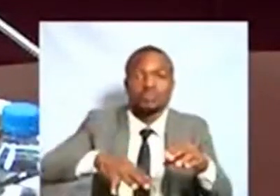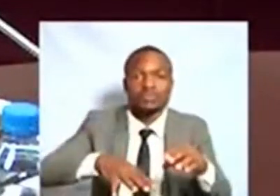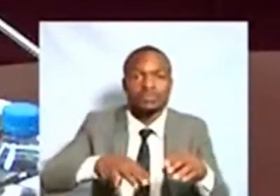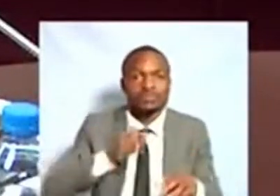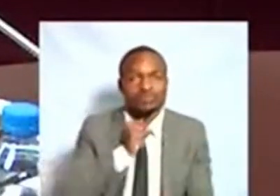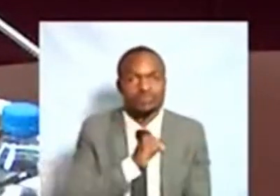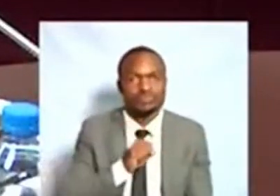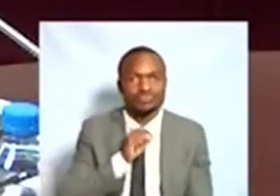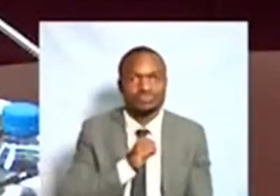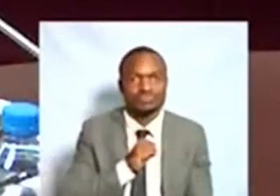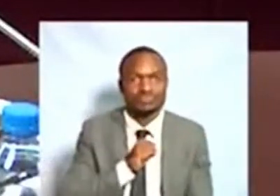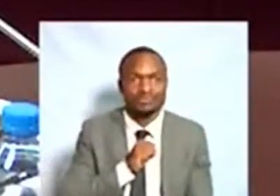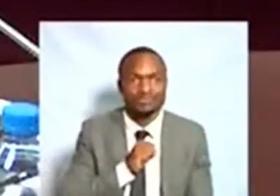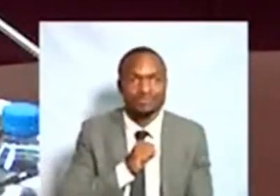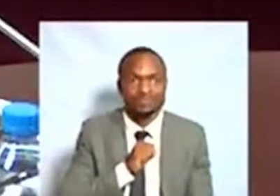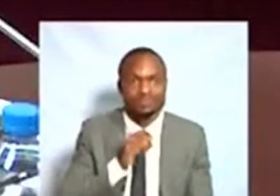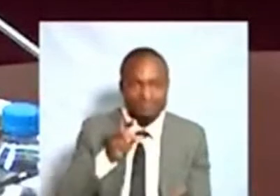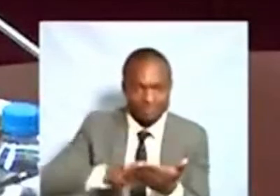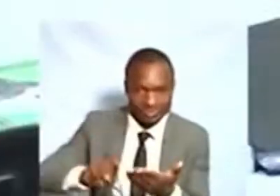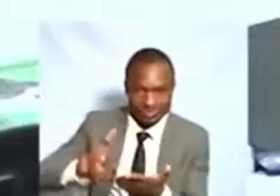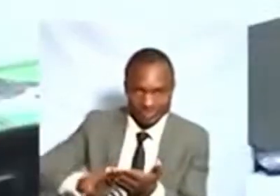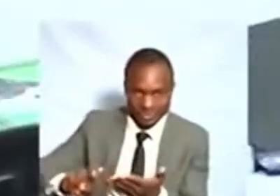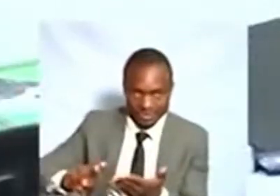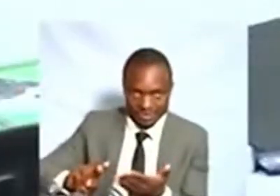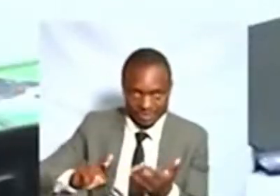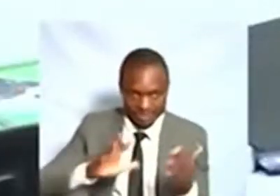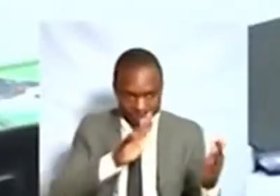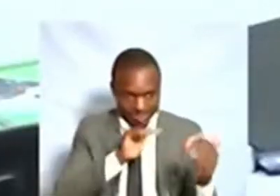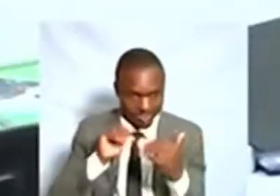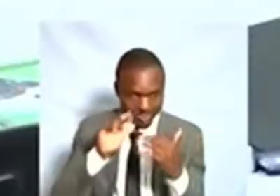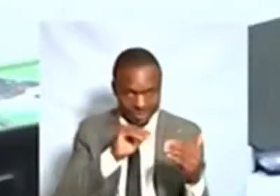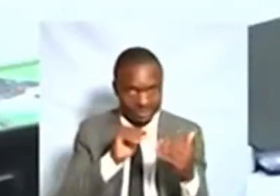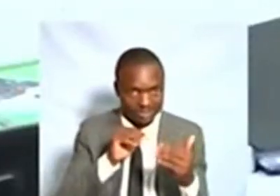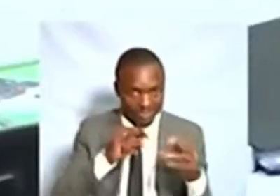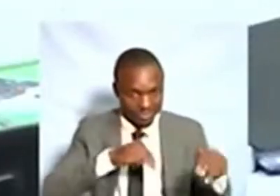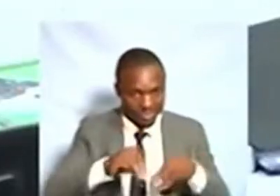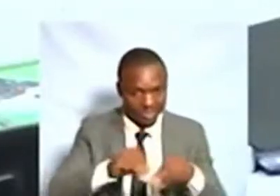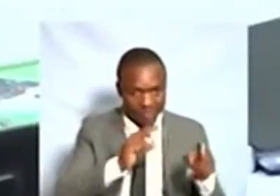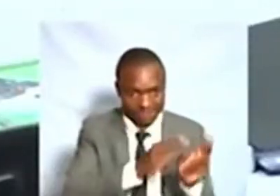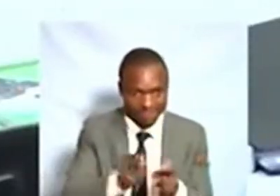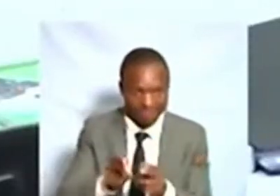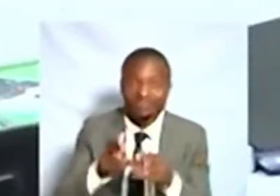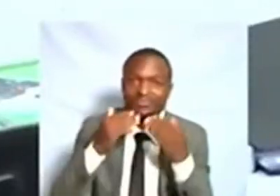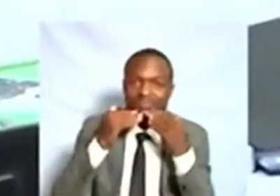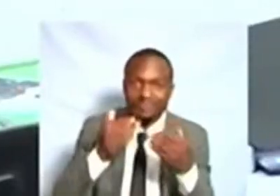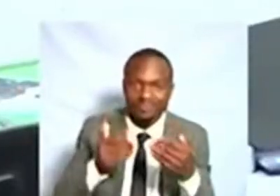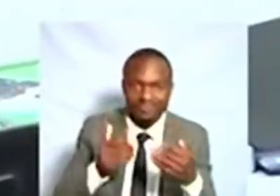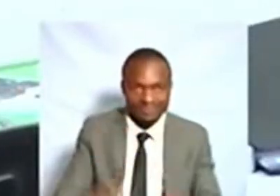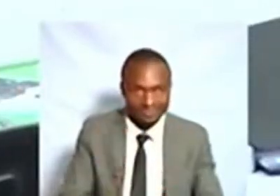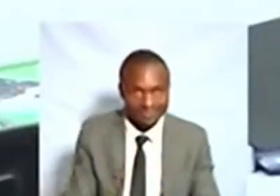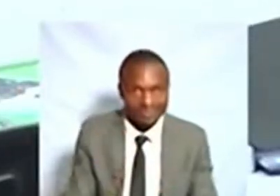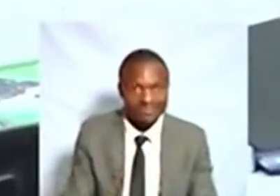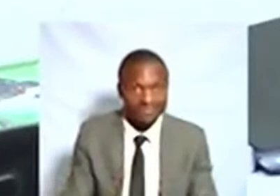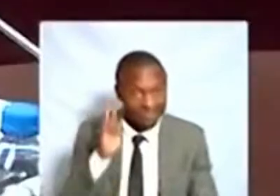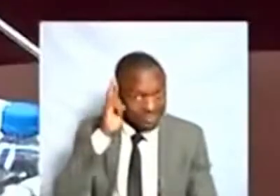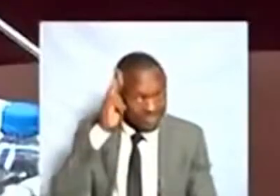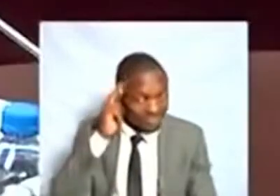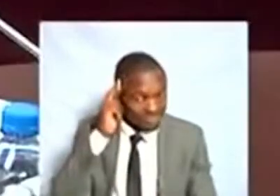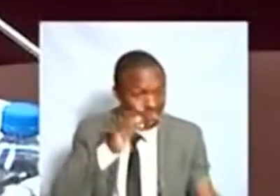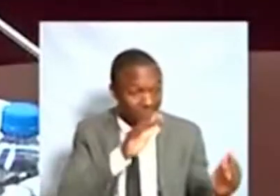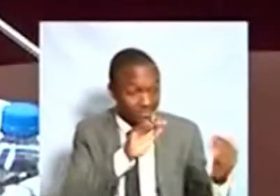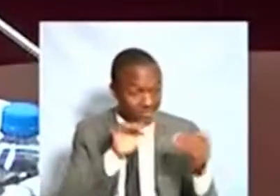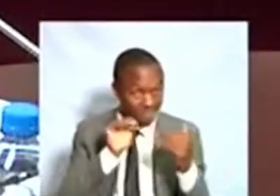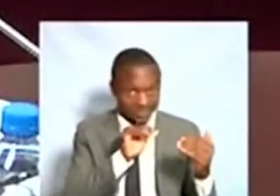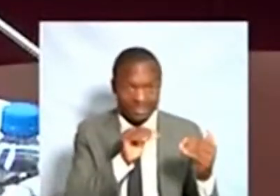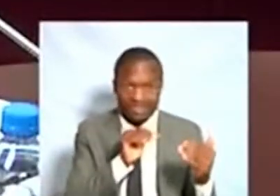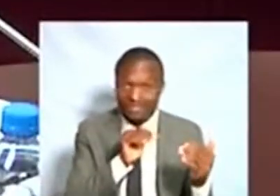within. Read the query, go to management response. Okay, thank you. Reason for the query: